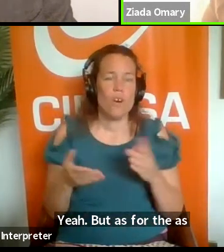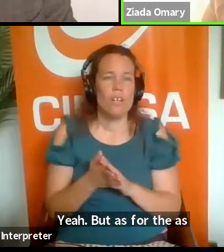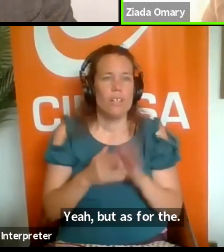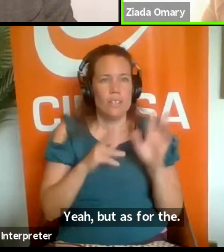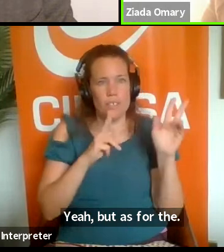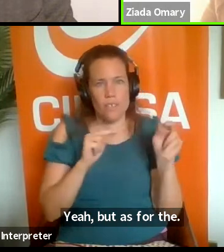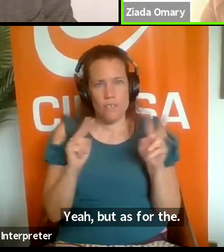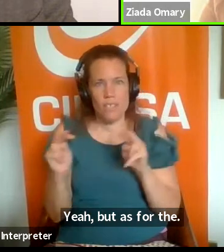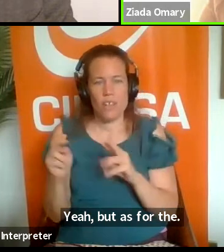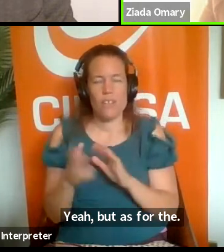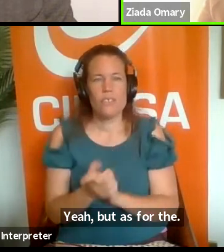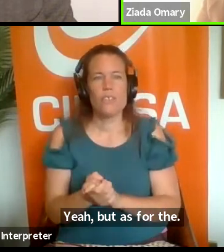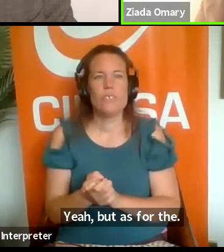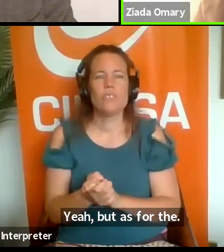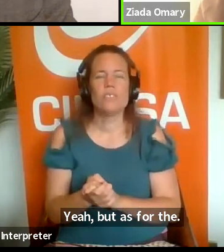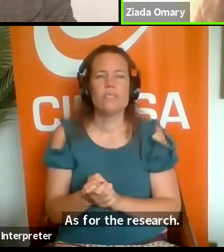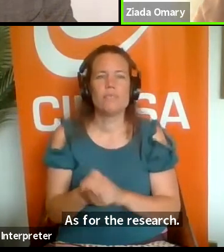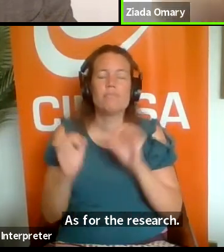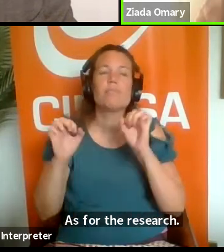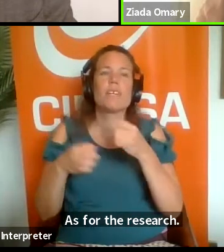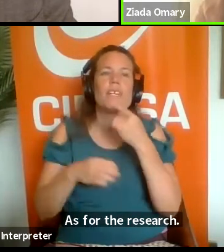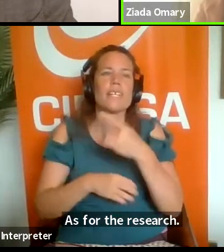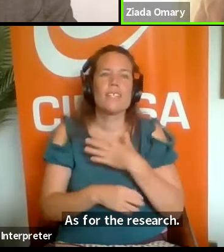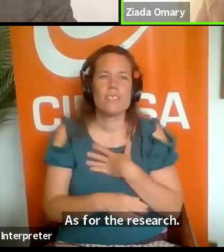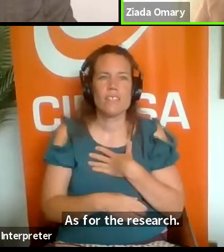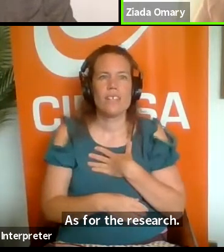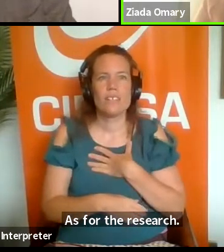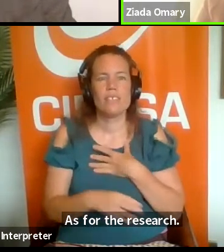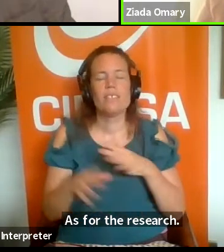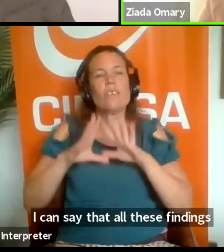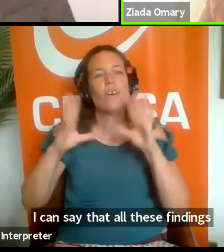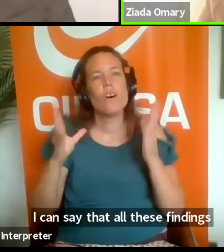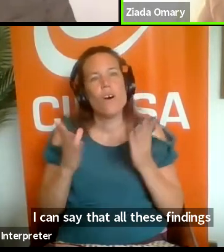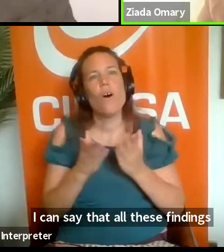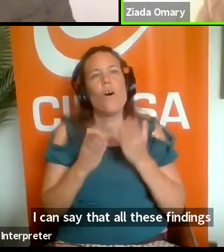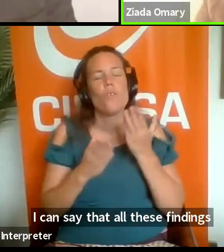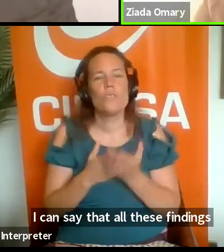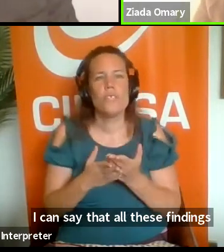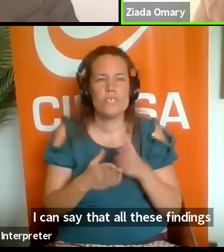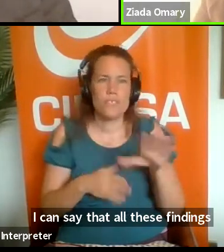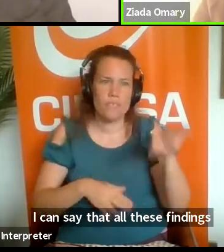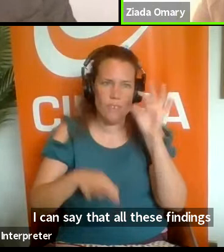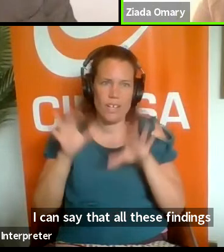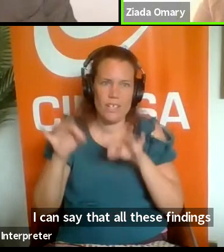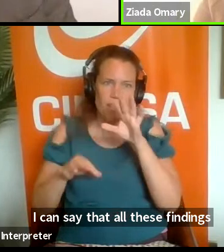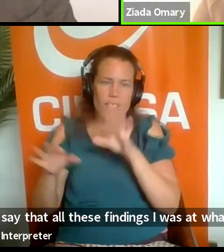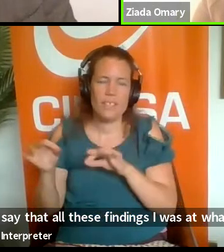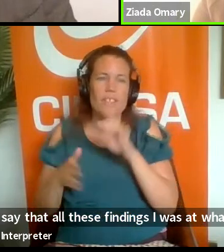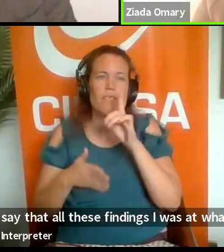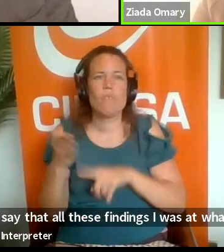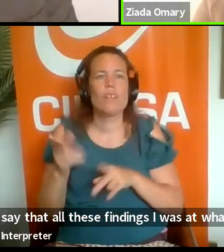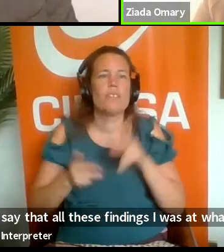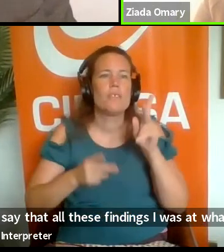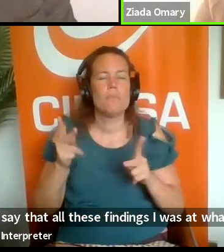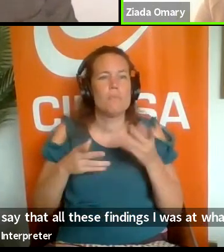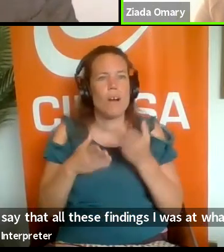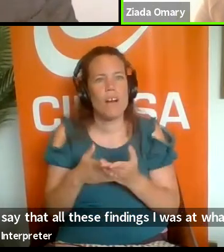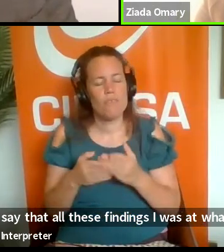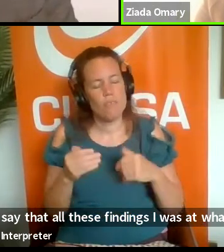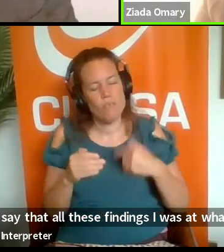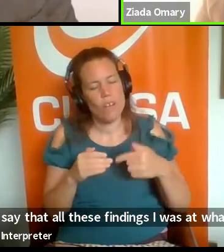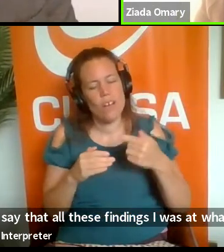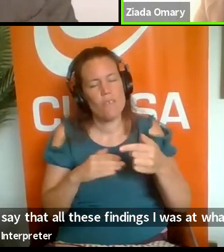research, I can say that all these findings are what people are dealing with on the day-to-day,